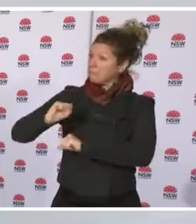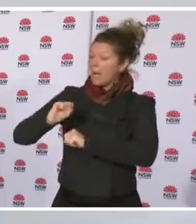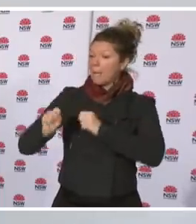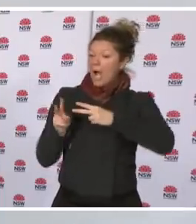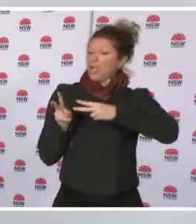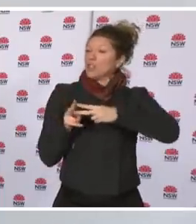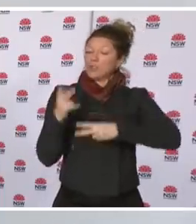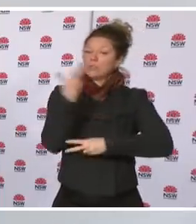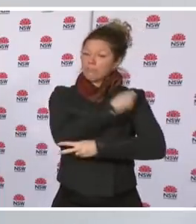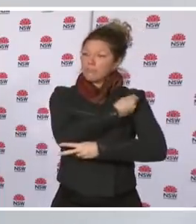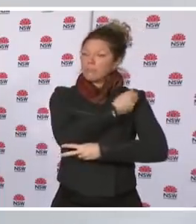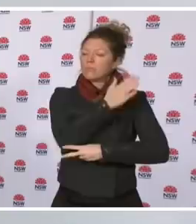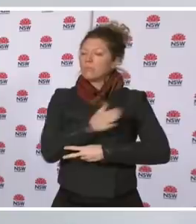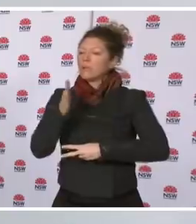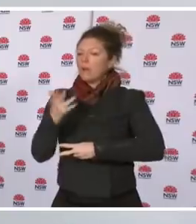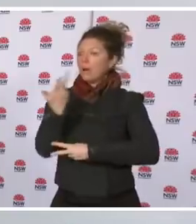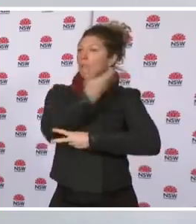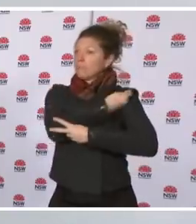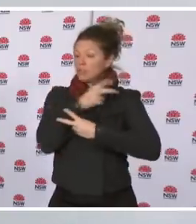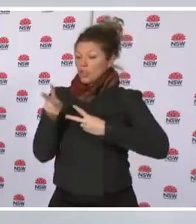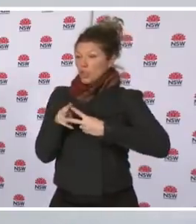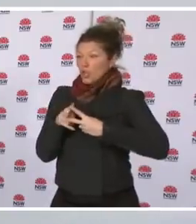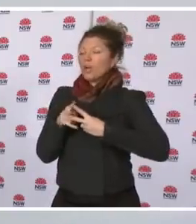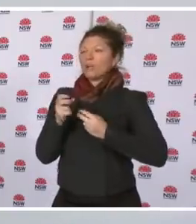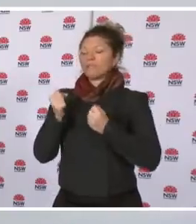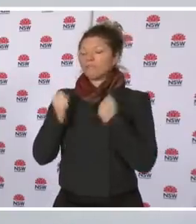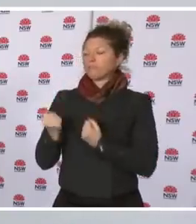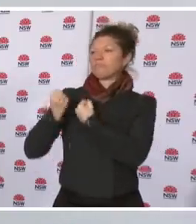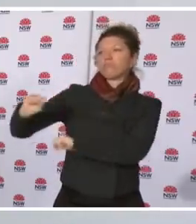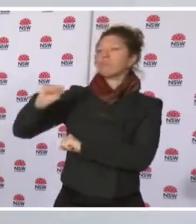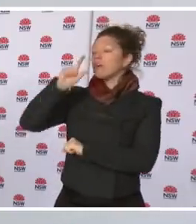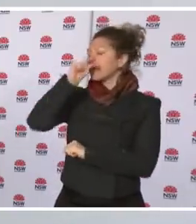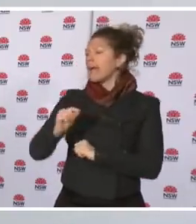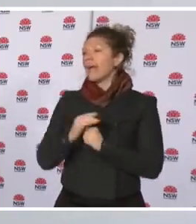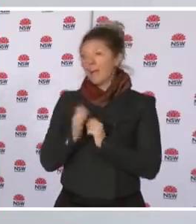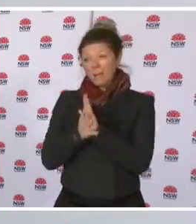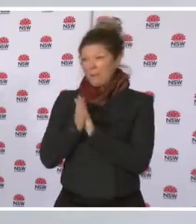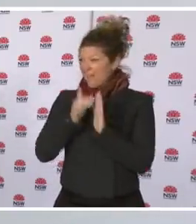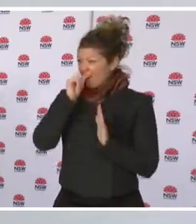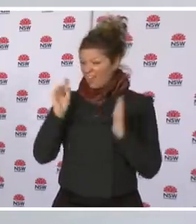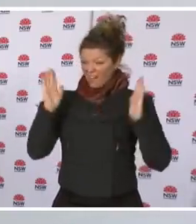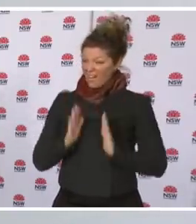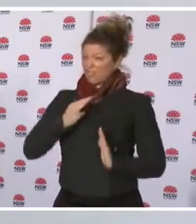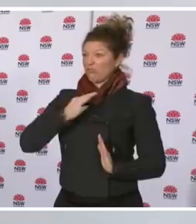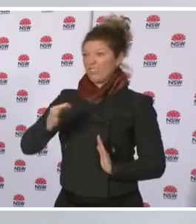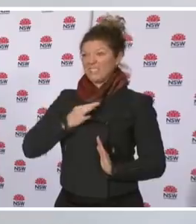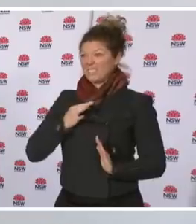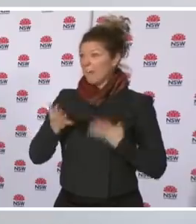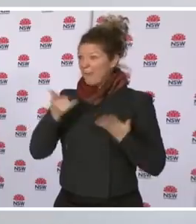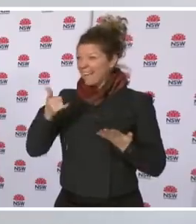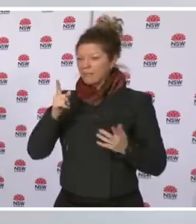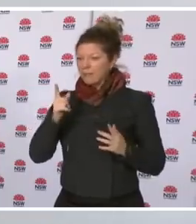both having those two doses of the vaccine can really reduce your risk of hospitalisation and death associated with